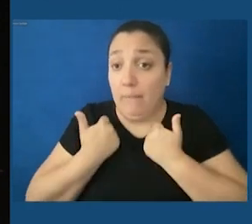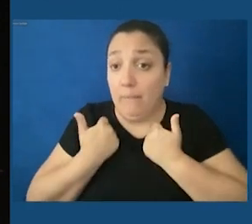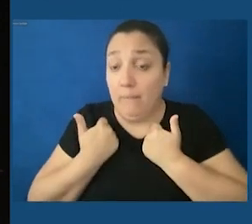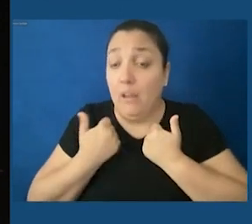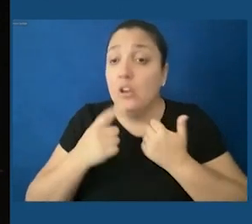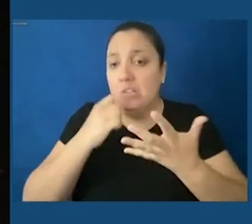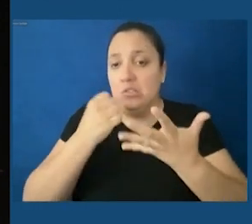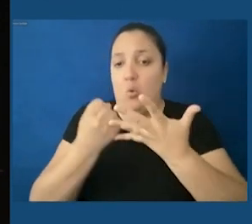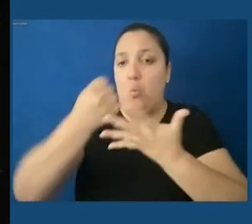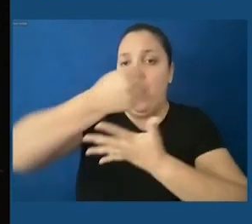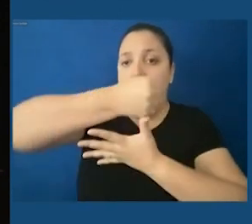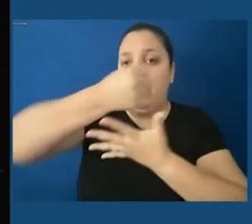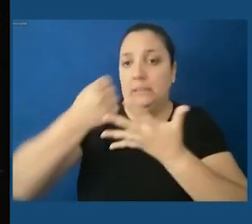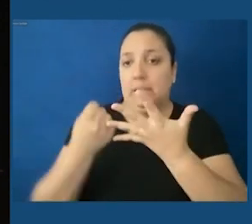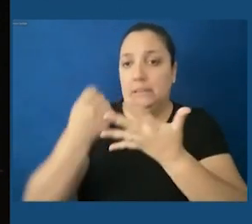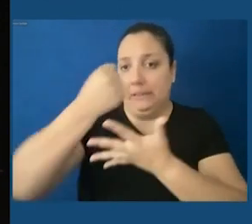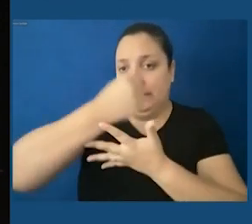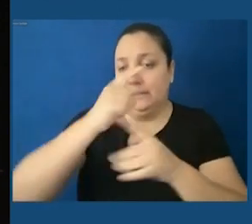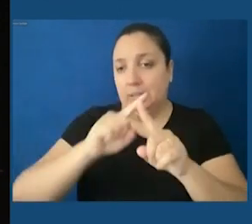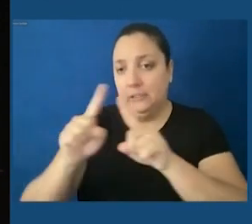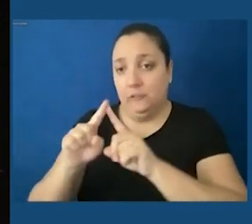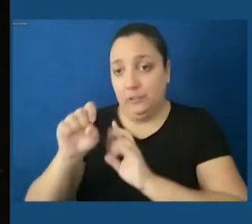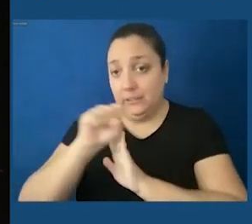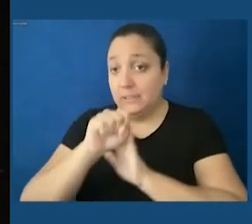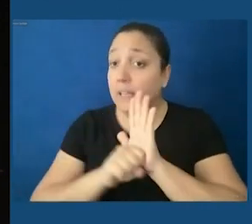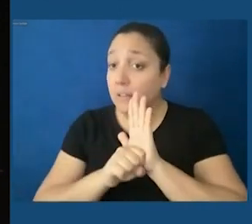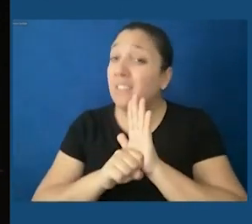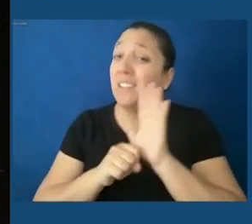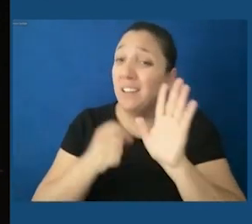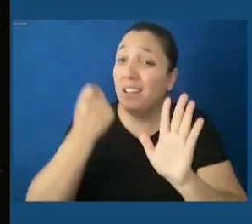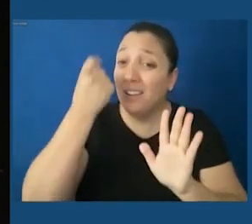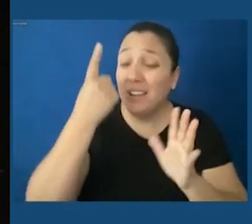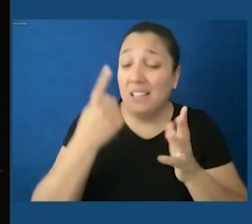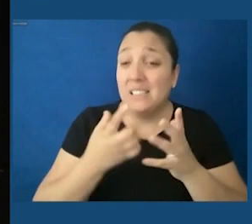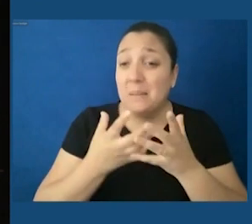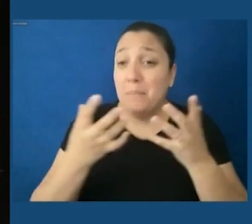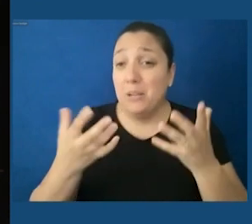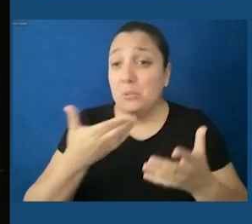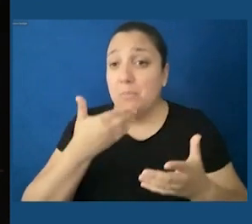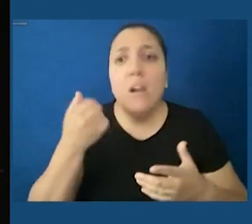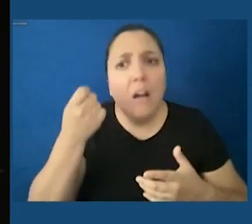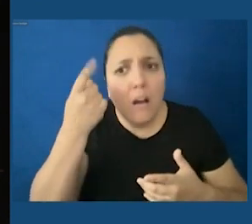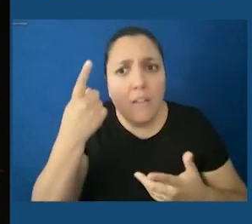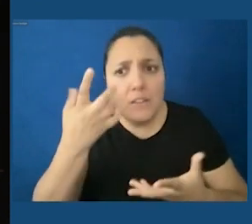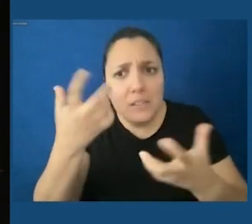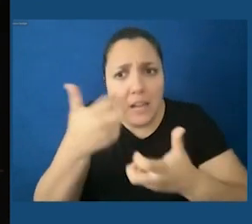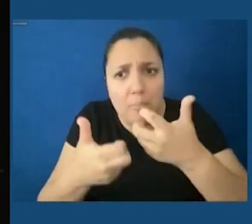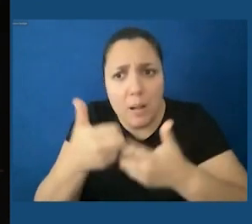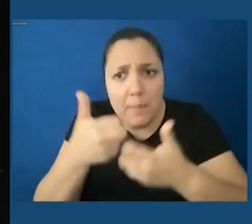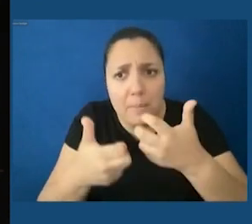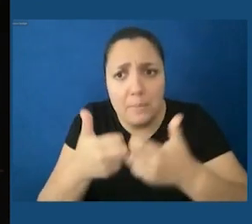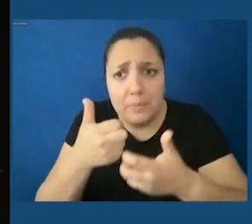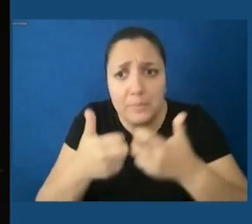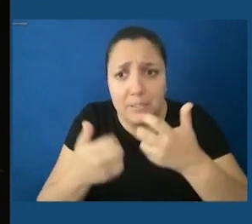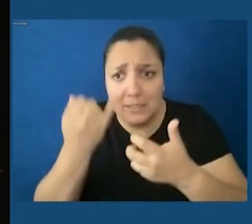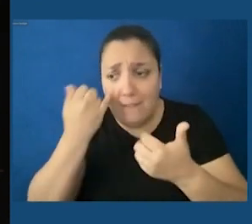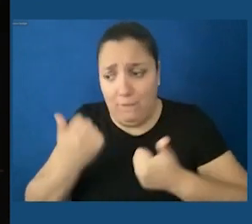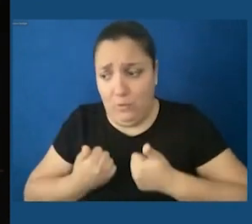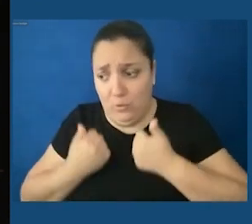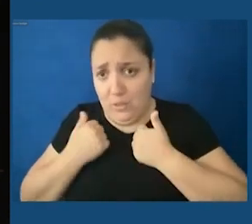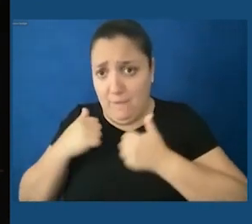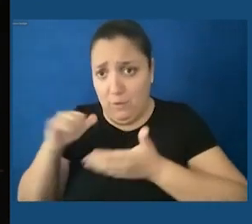different states, and I have to tell you, it's much better, despite all the problems that you've heard today, to be in New York, which is the